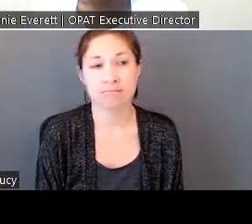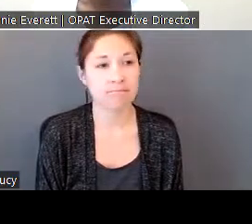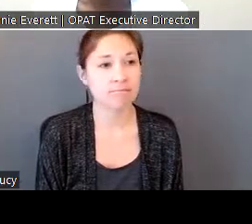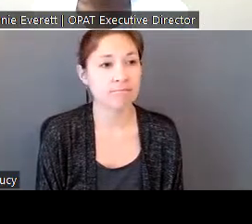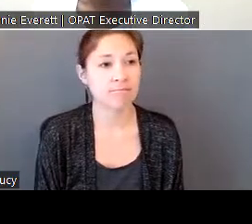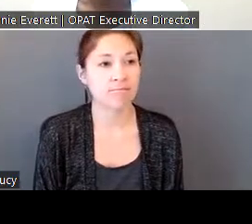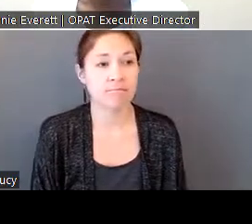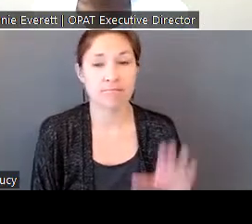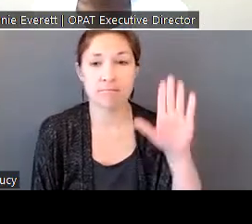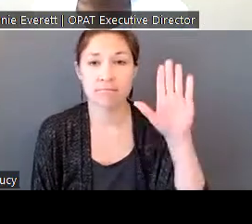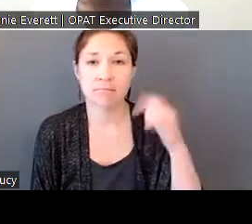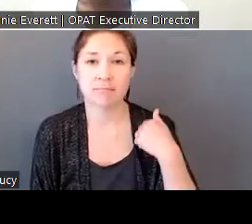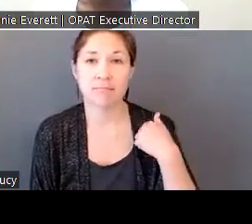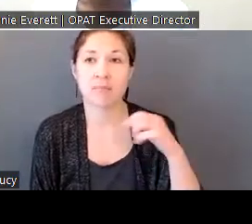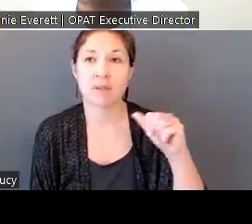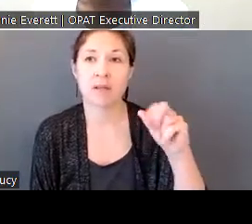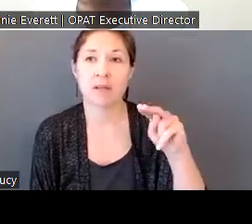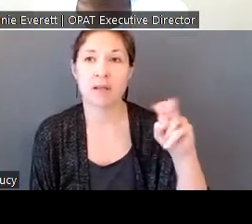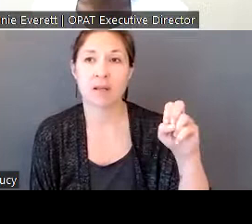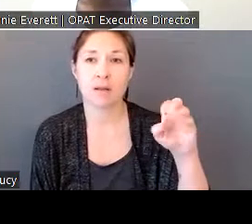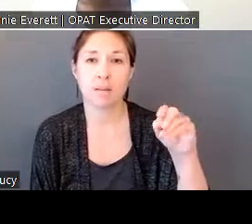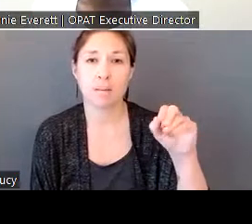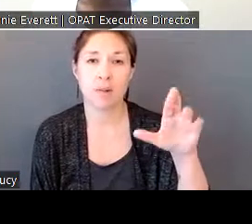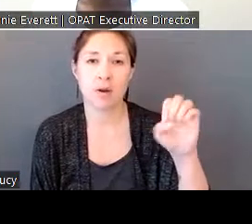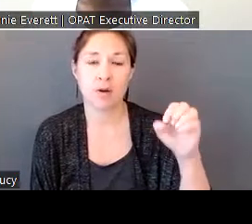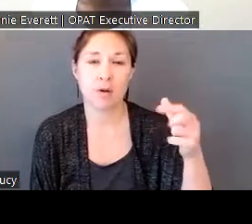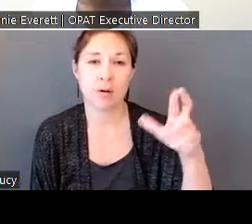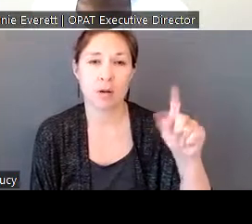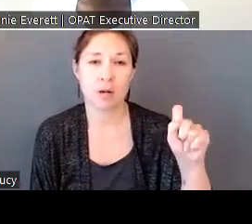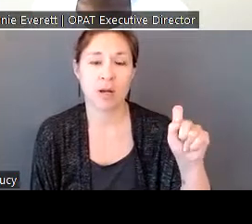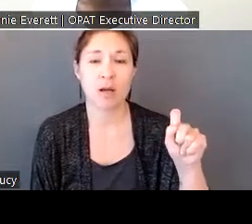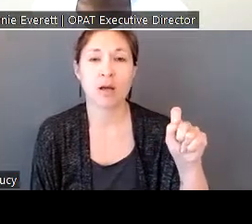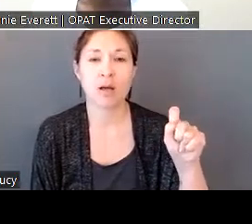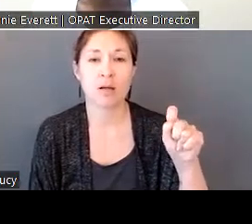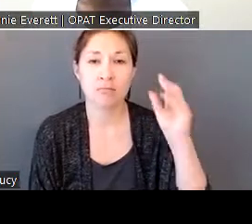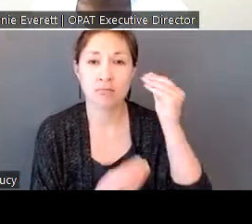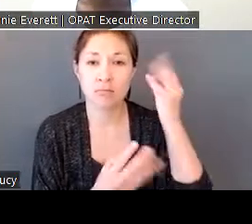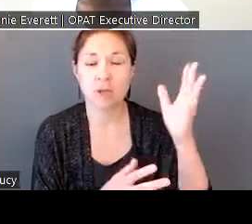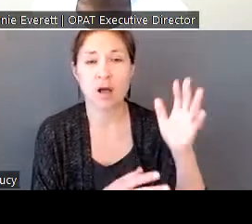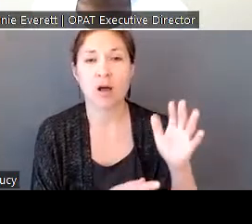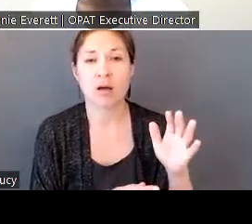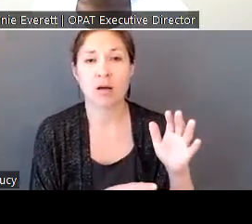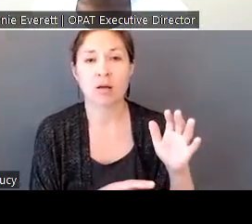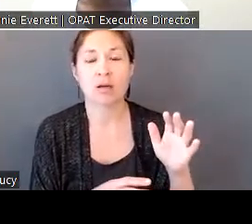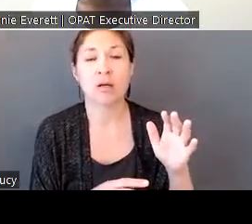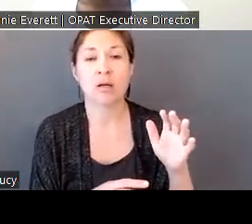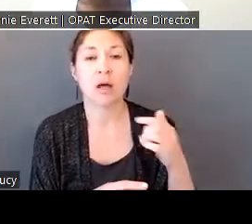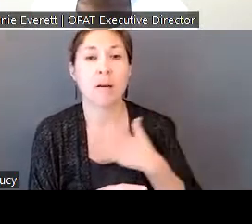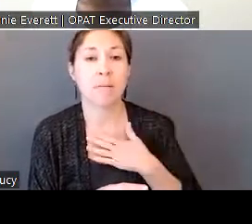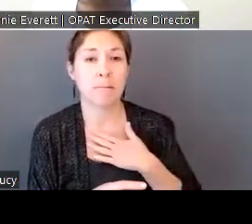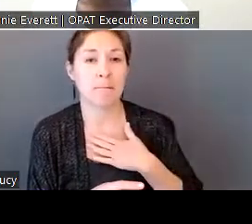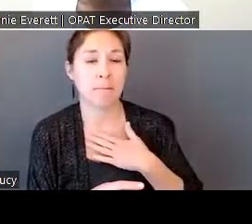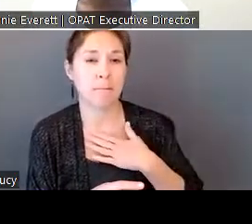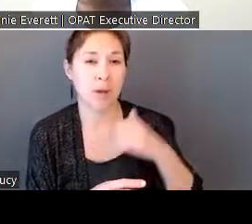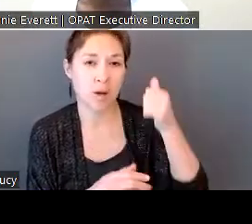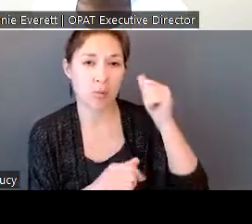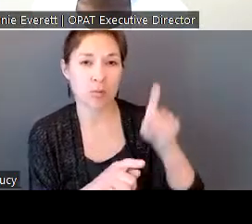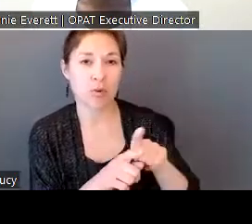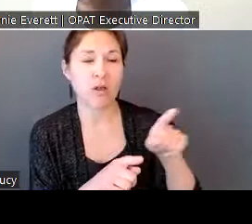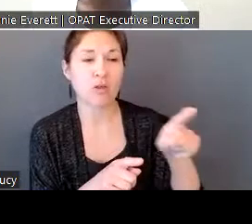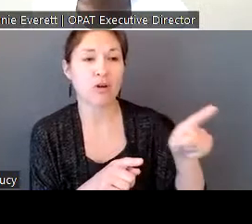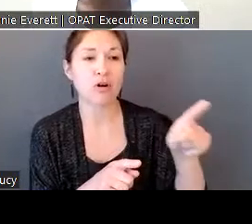Anne-Marie Grant, for the record. My brother was 38 years old when he was hogtied and asphyxiated by police during a mental health